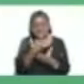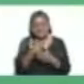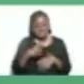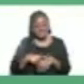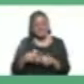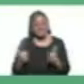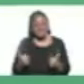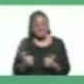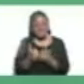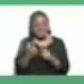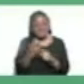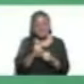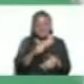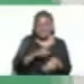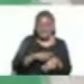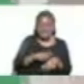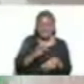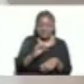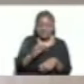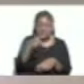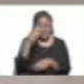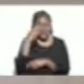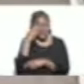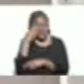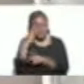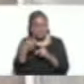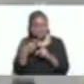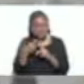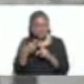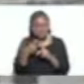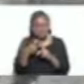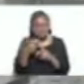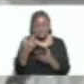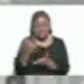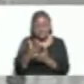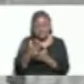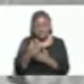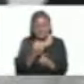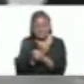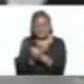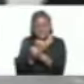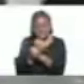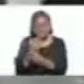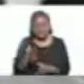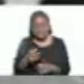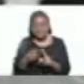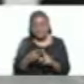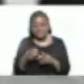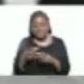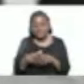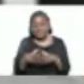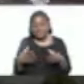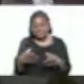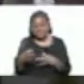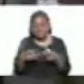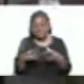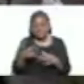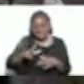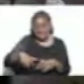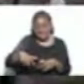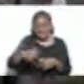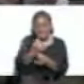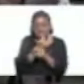least. From the era of the pirates to the abolition of slavery to majority rule and later to independence. No